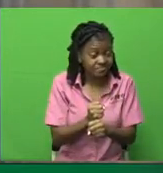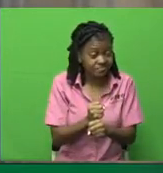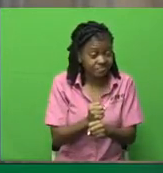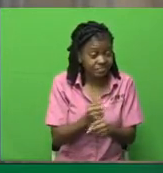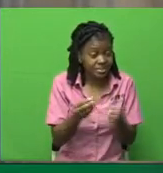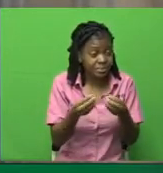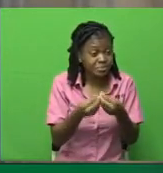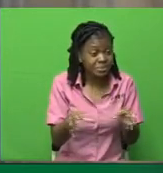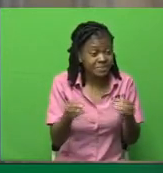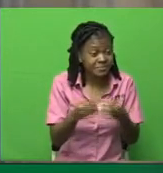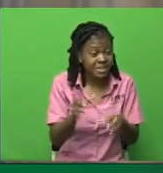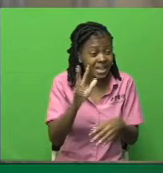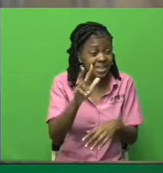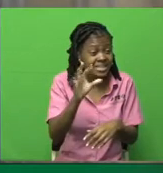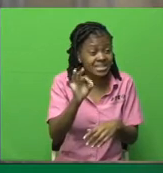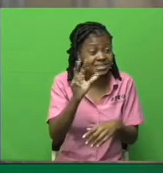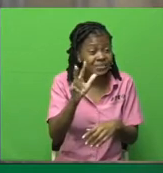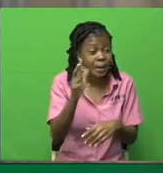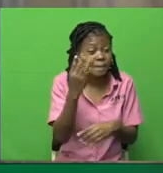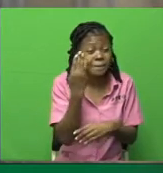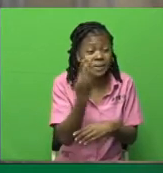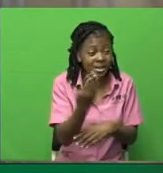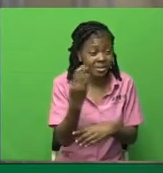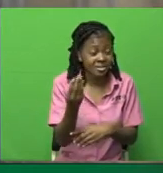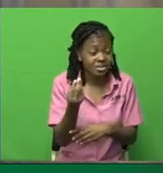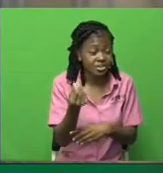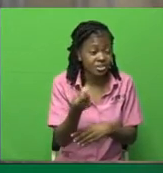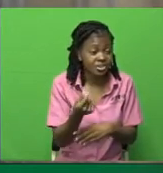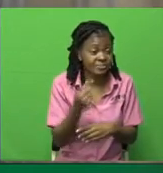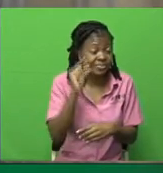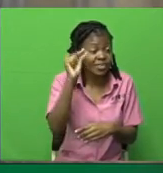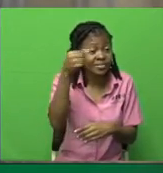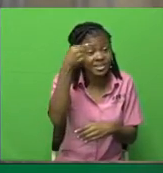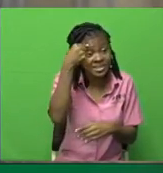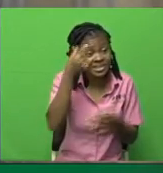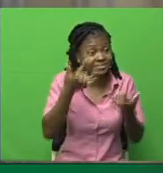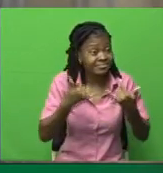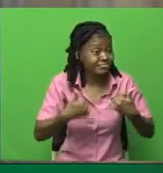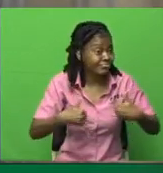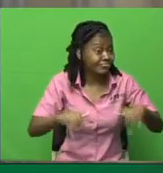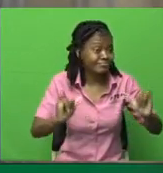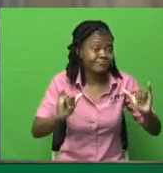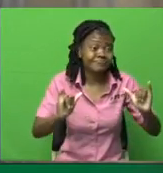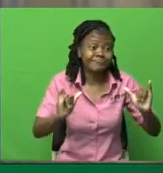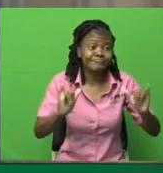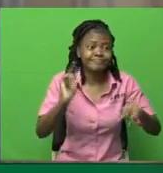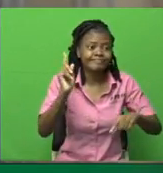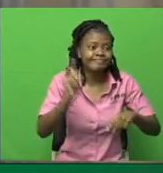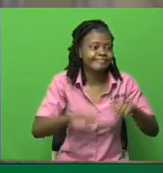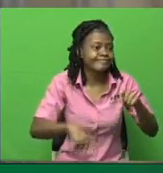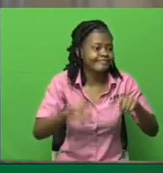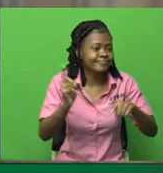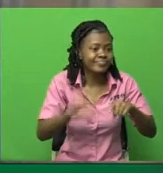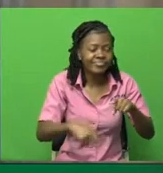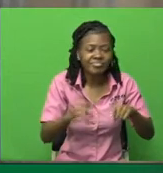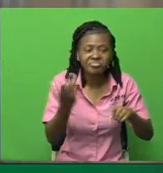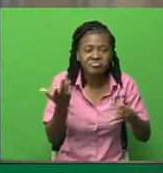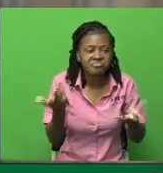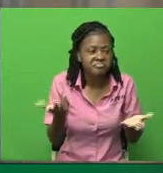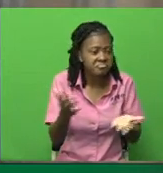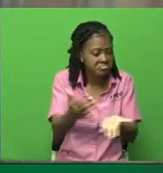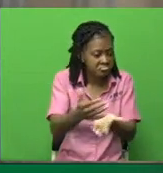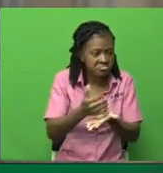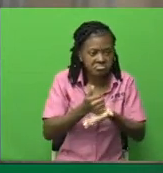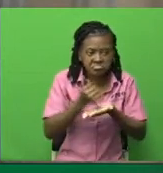393 billion dollars the government still has not been able to generate the level of production in this economy